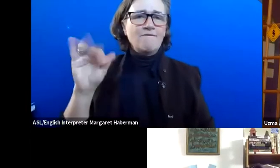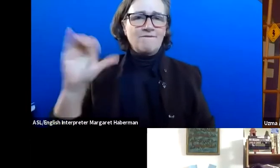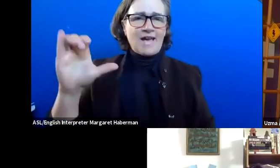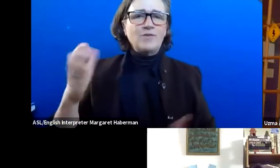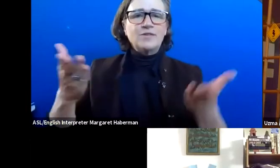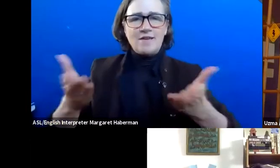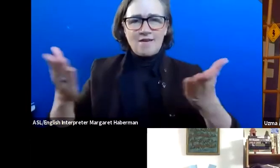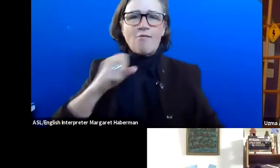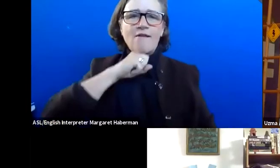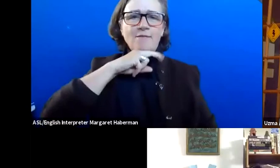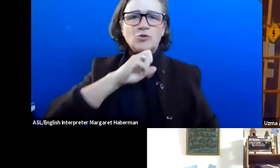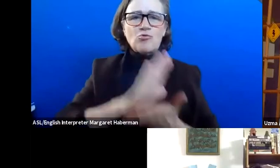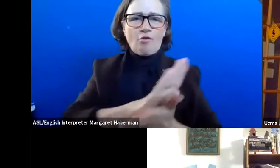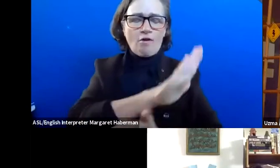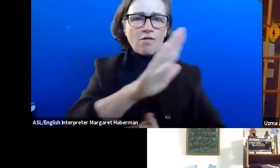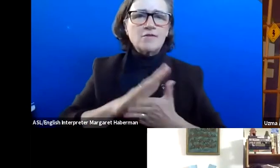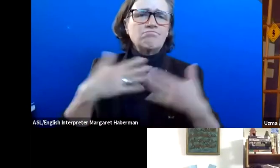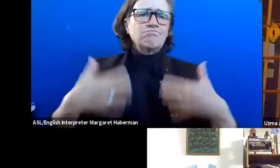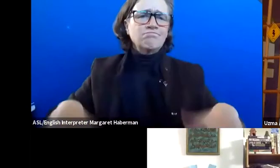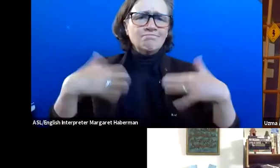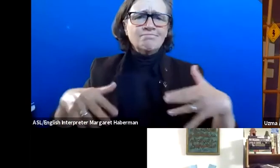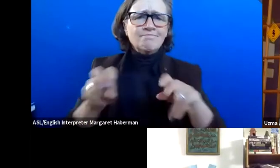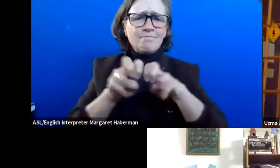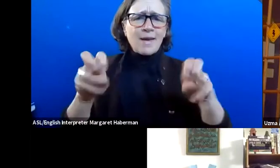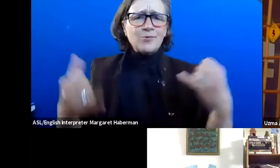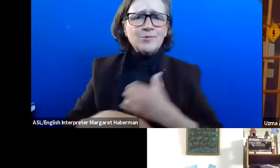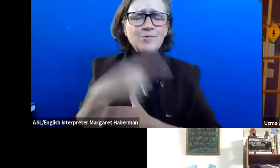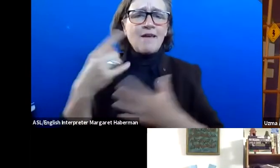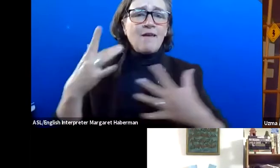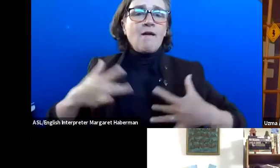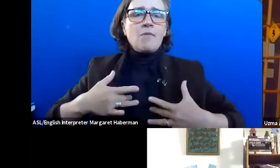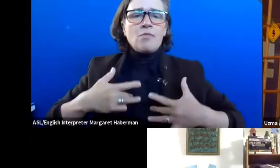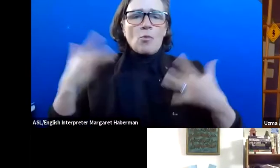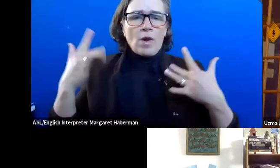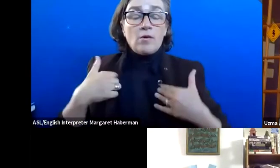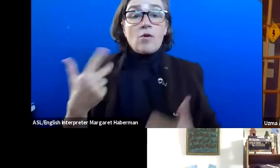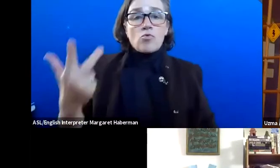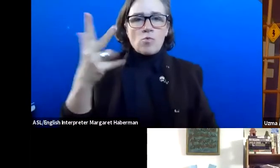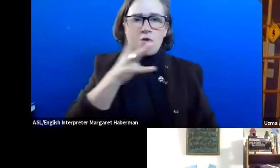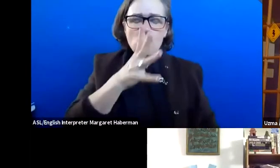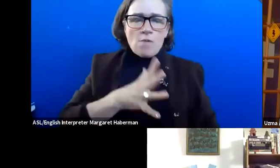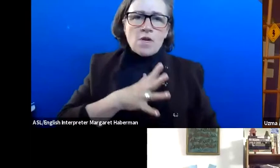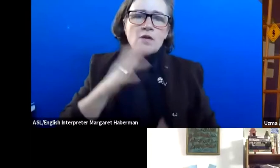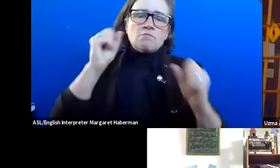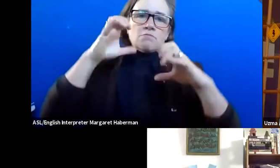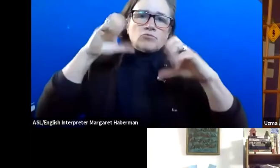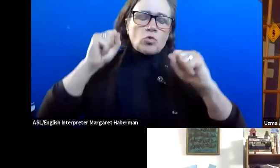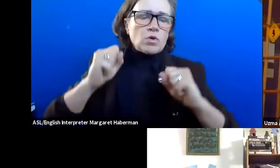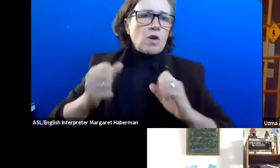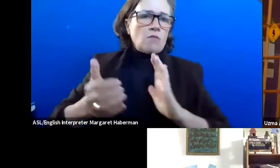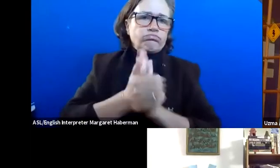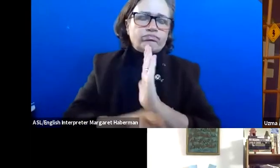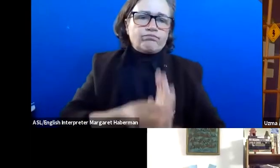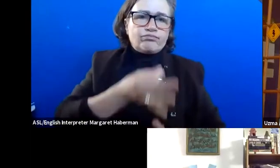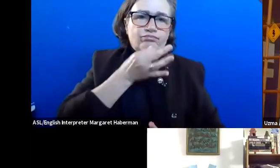absolutely thrilled to be in the presence of this amazing panel of 3 extraordinary women and to have the honor of introducing